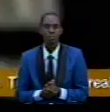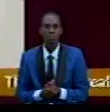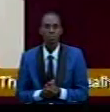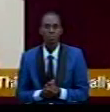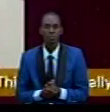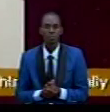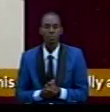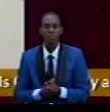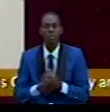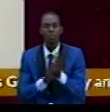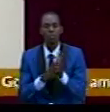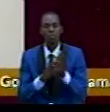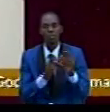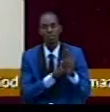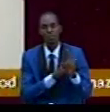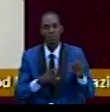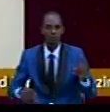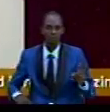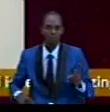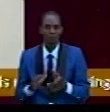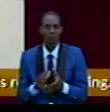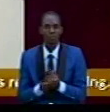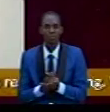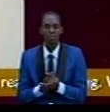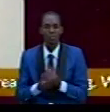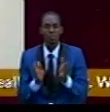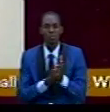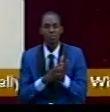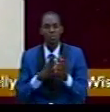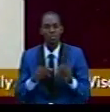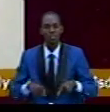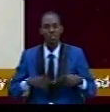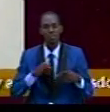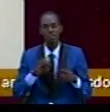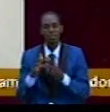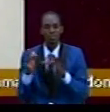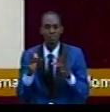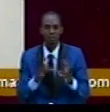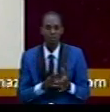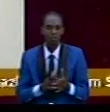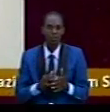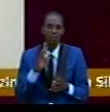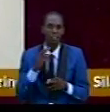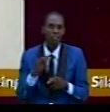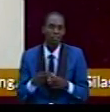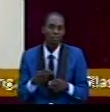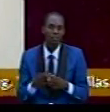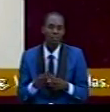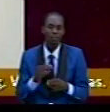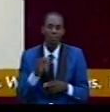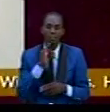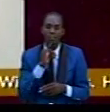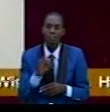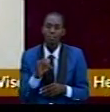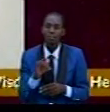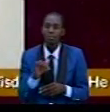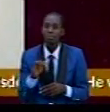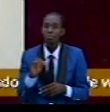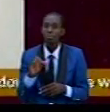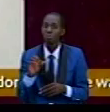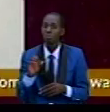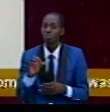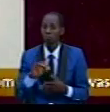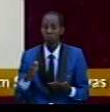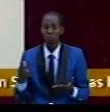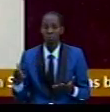Praise the Lord. Praise the living Jesus. My name is Epe Smart. I'm here to